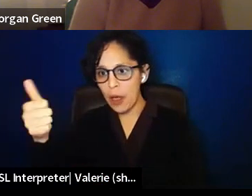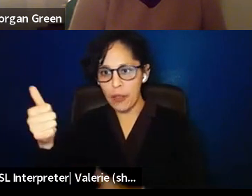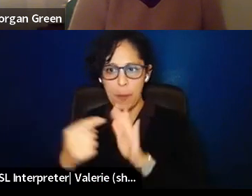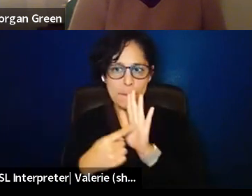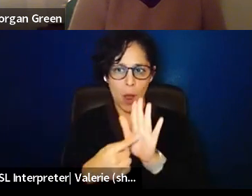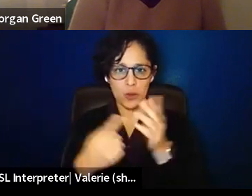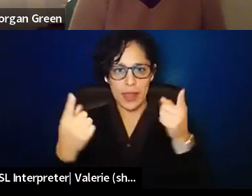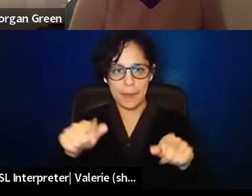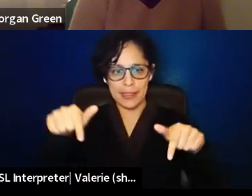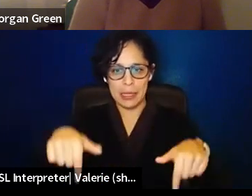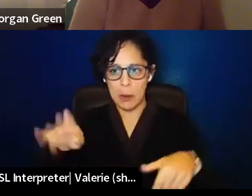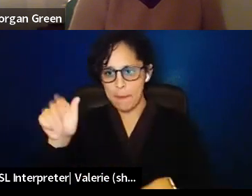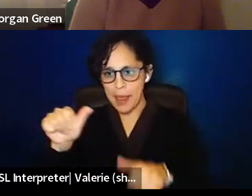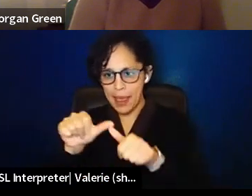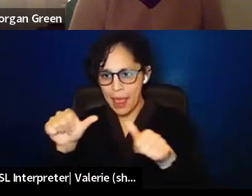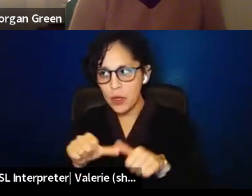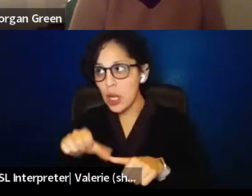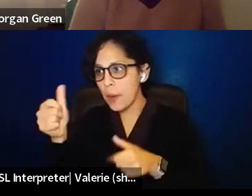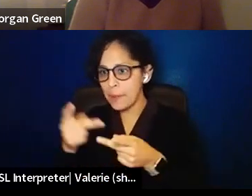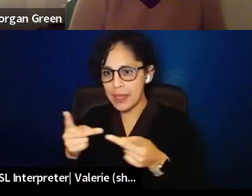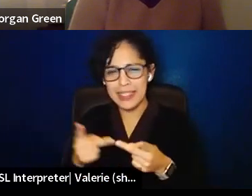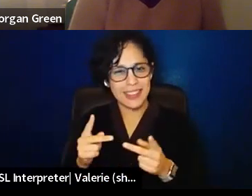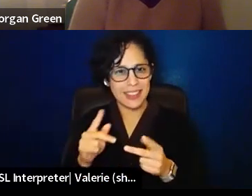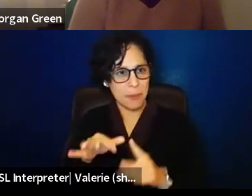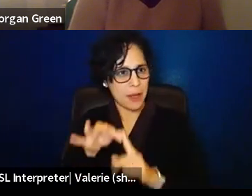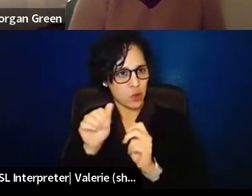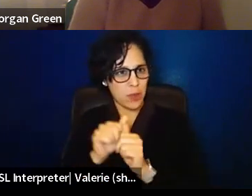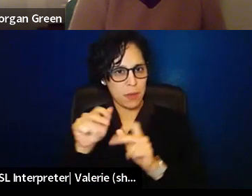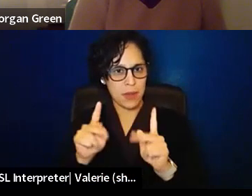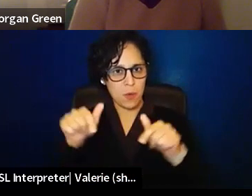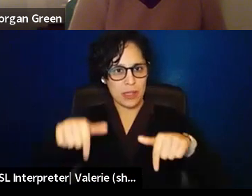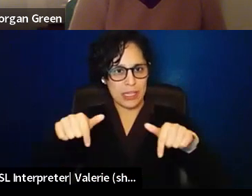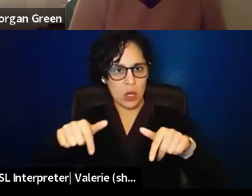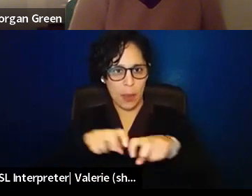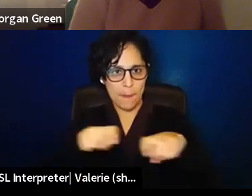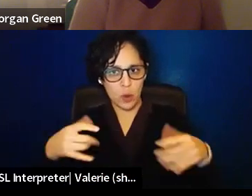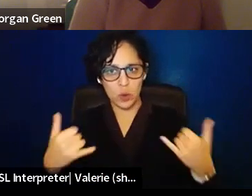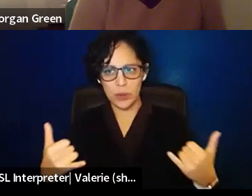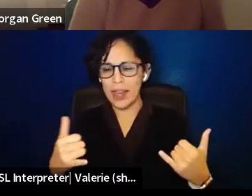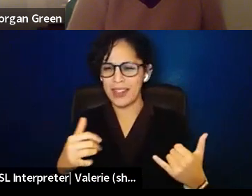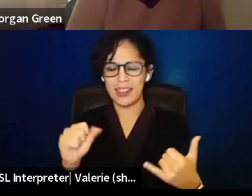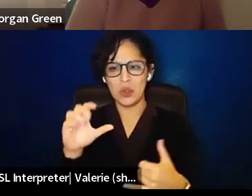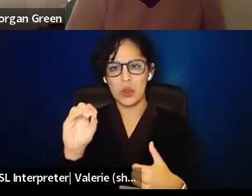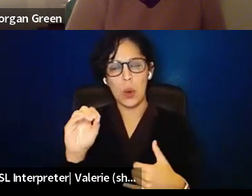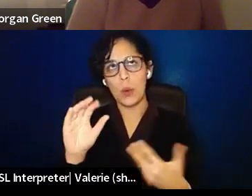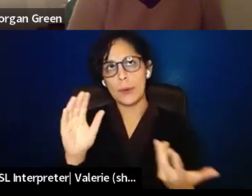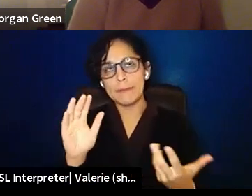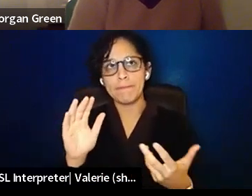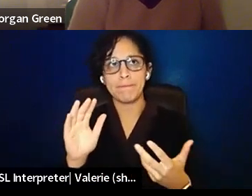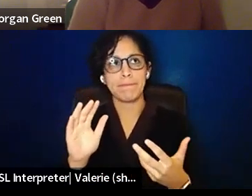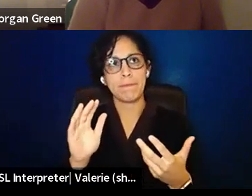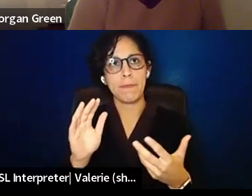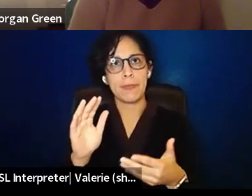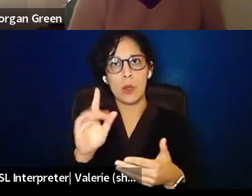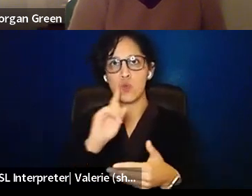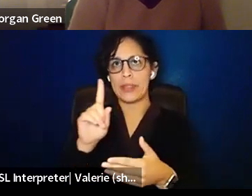beyond, and everyone who's here today, is I think it's so idiosyncratic to your community, what